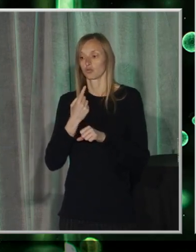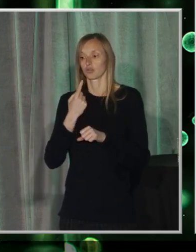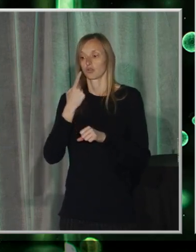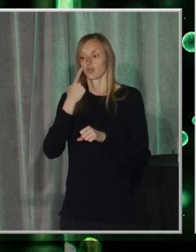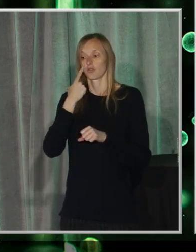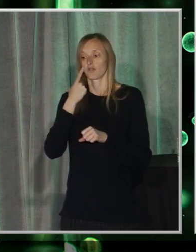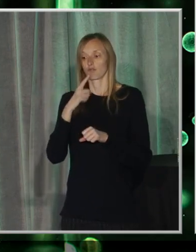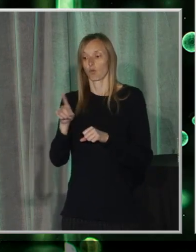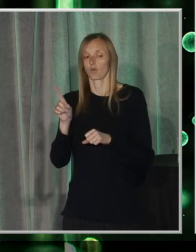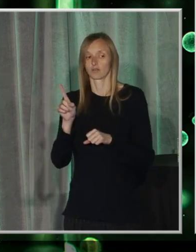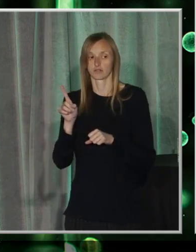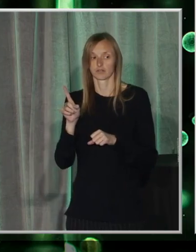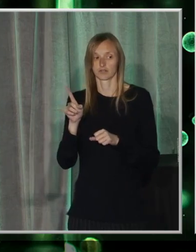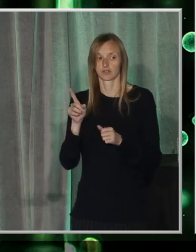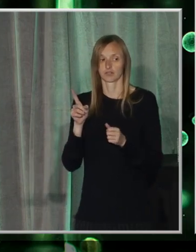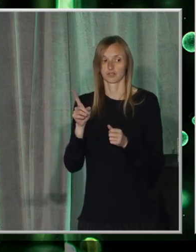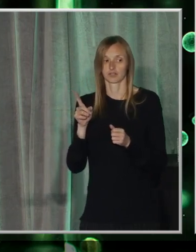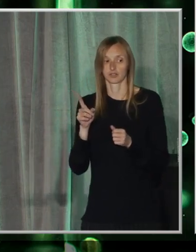soils.